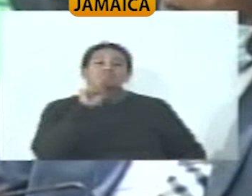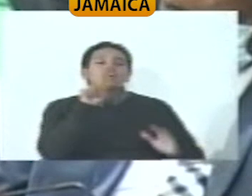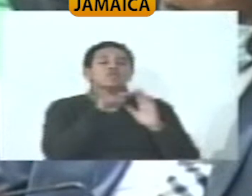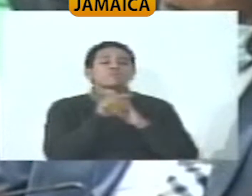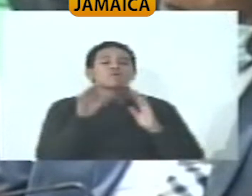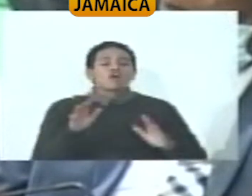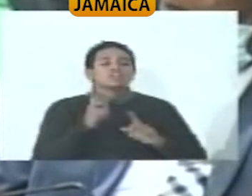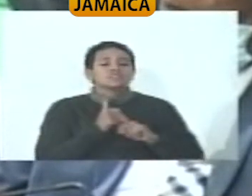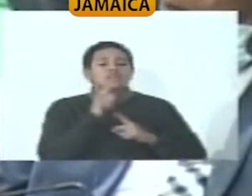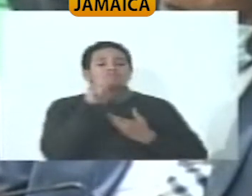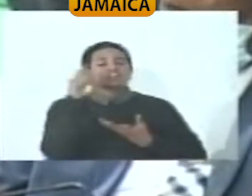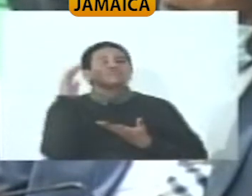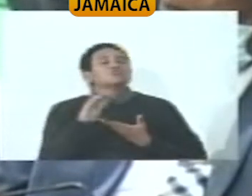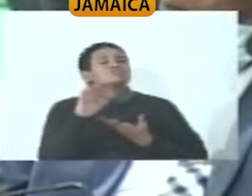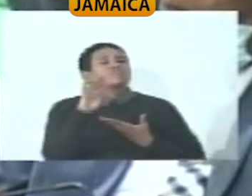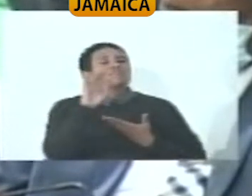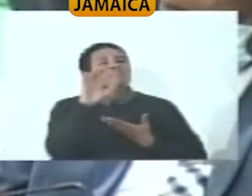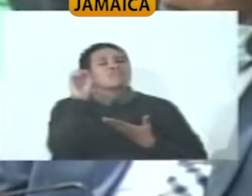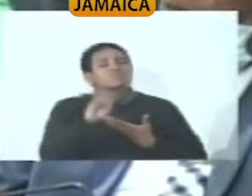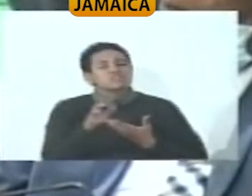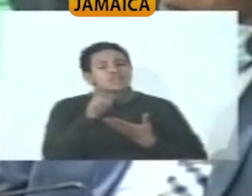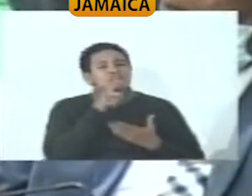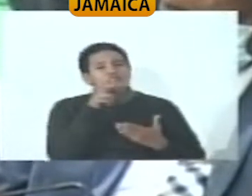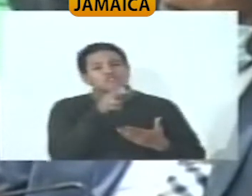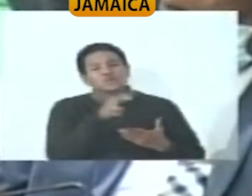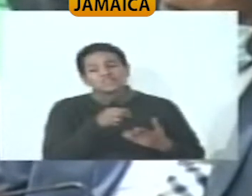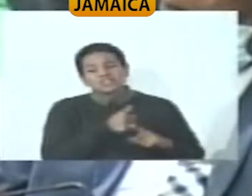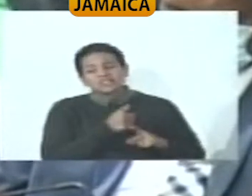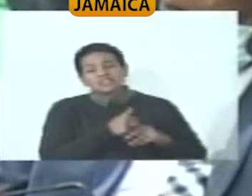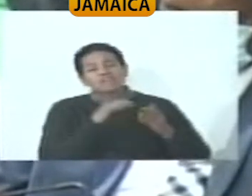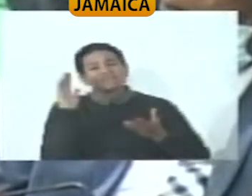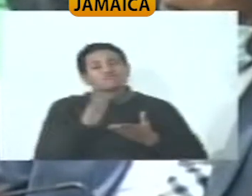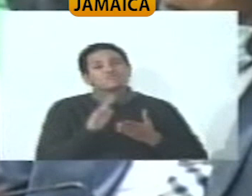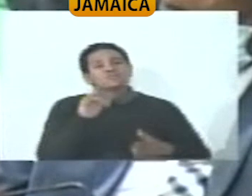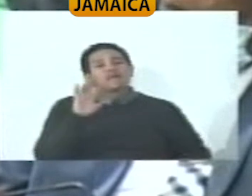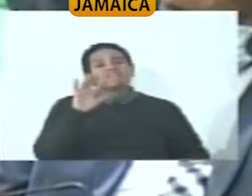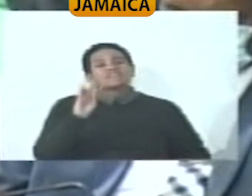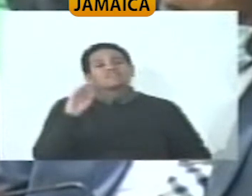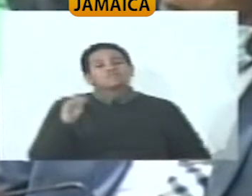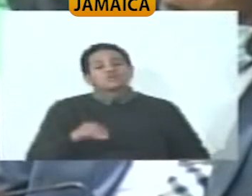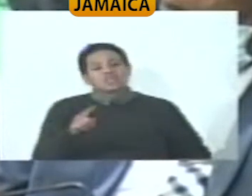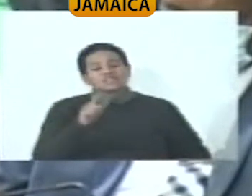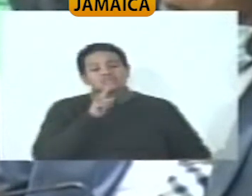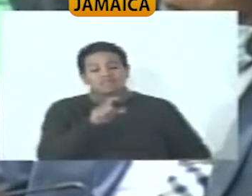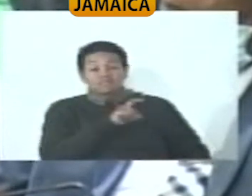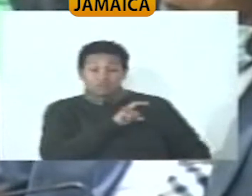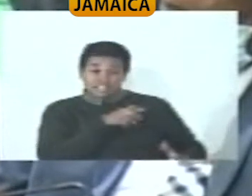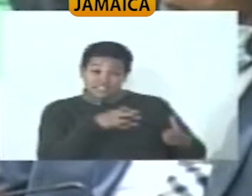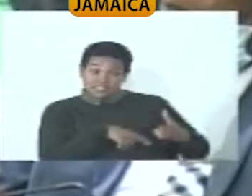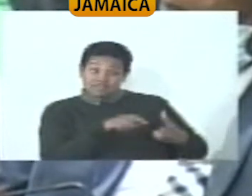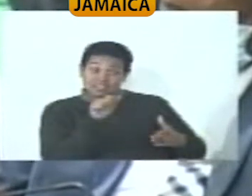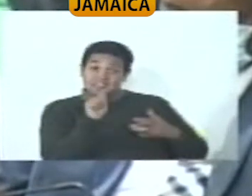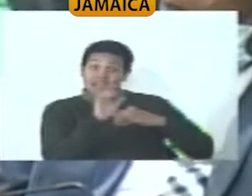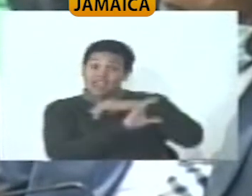murders have reduced by 45% and shootings by 57%. The police division of St.